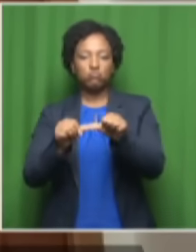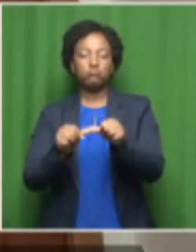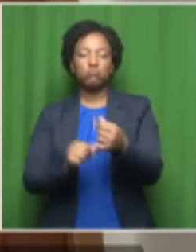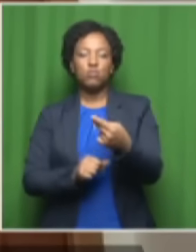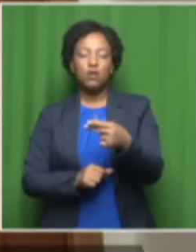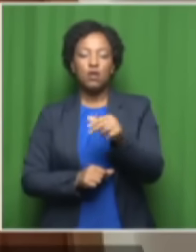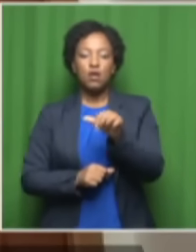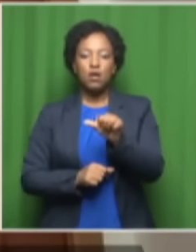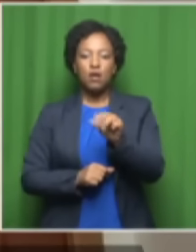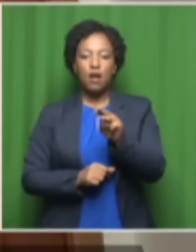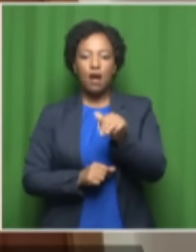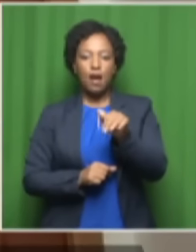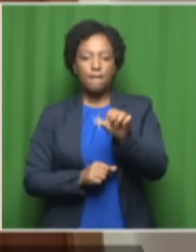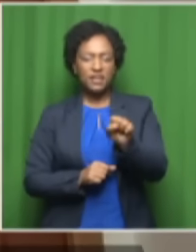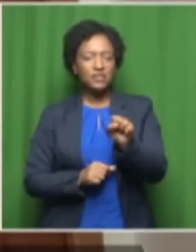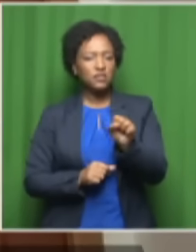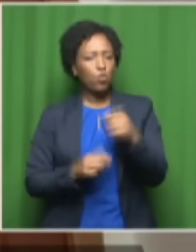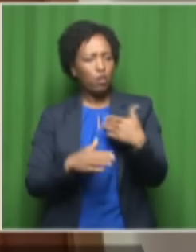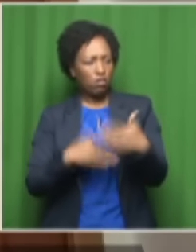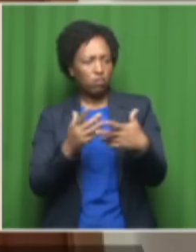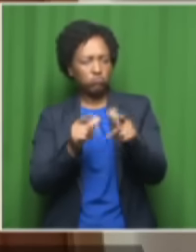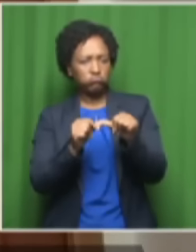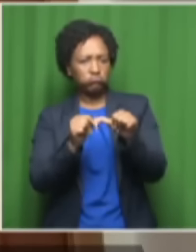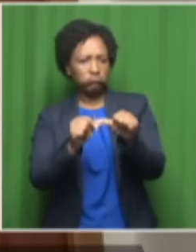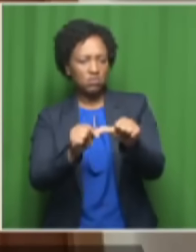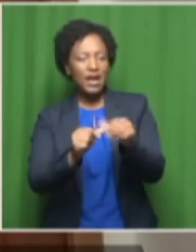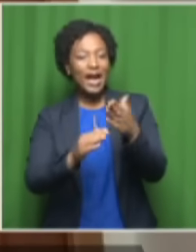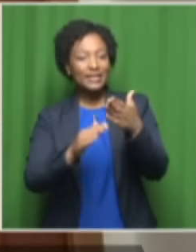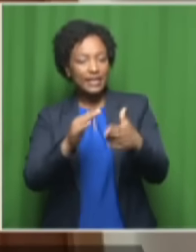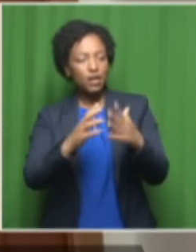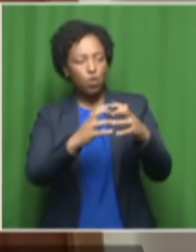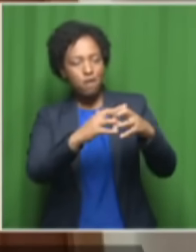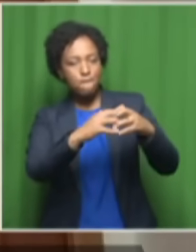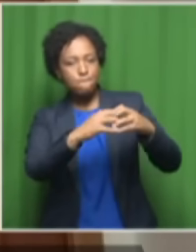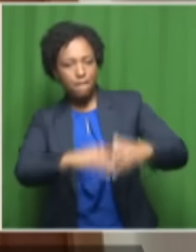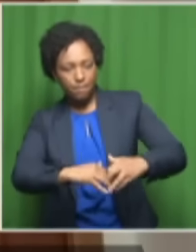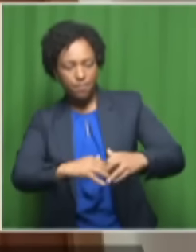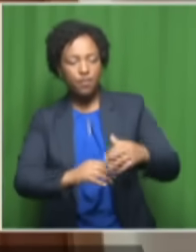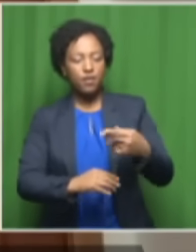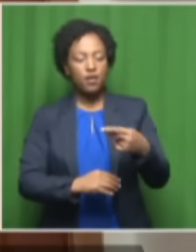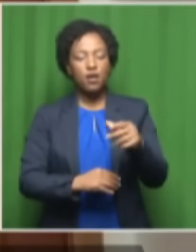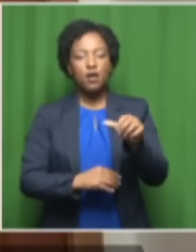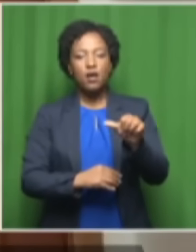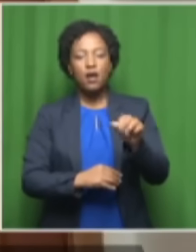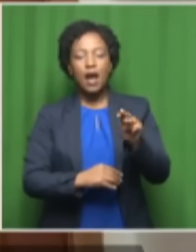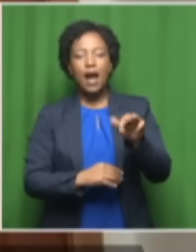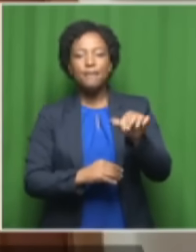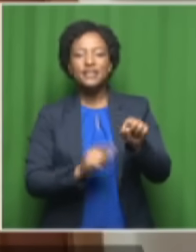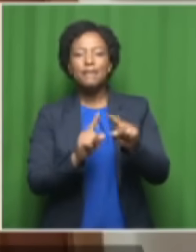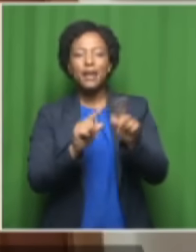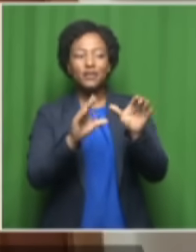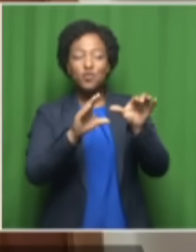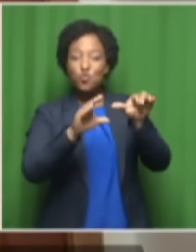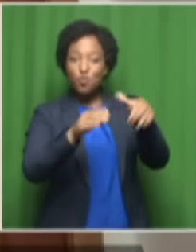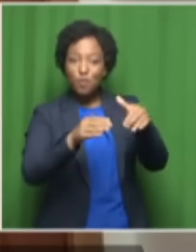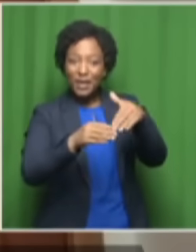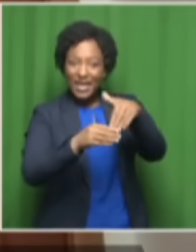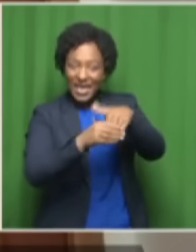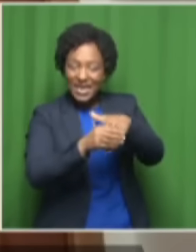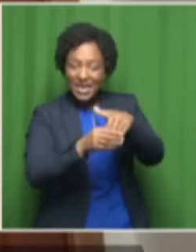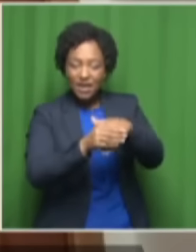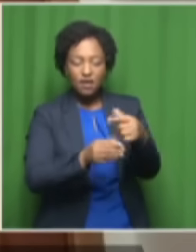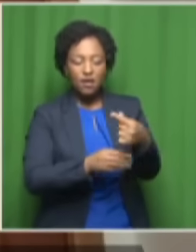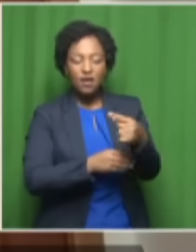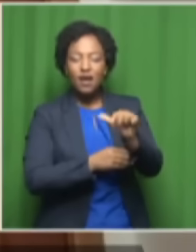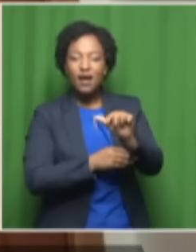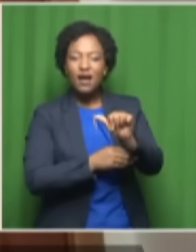stop until Hamas is gone, what they're also saying is that Hamas is embedded within the civilian population of Gaza. So